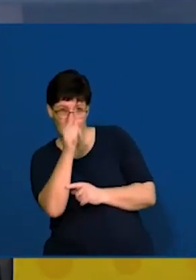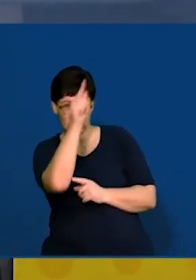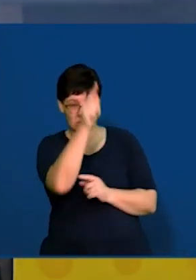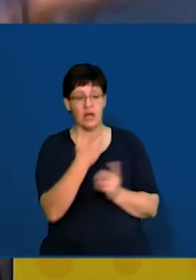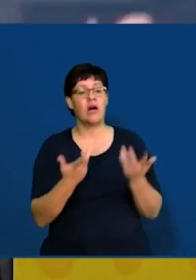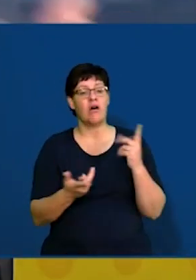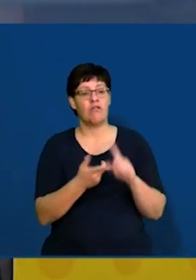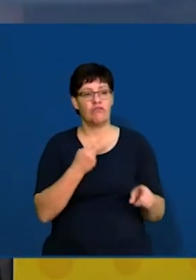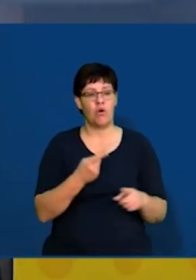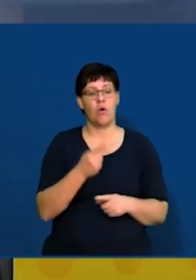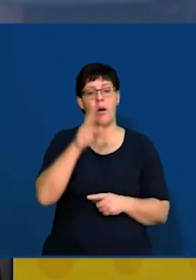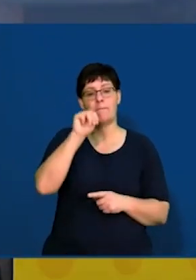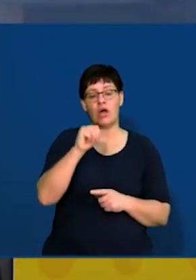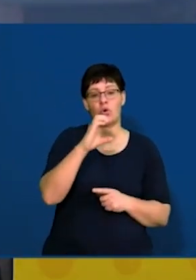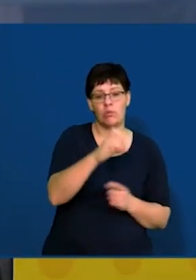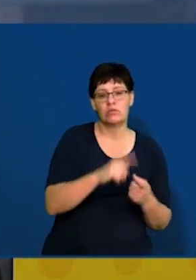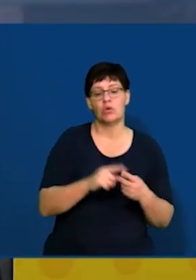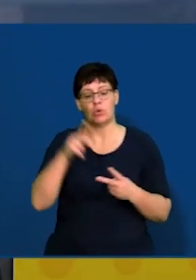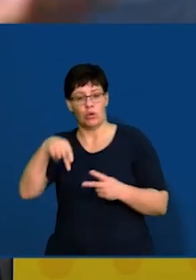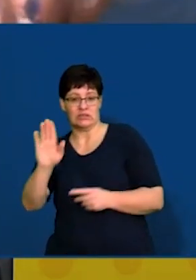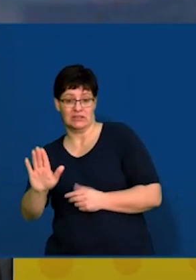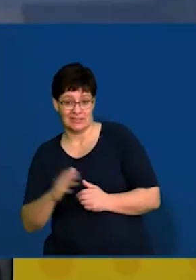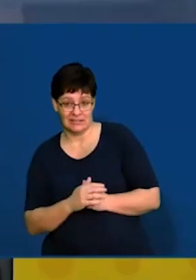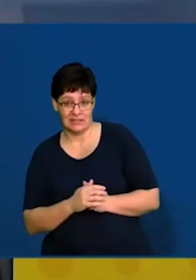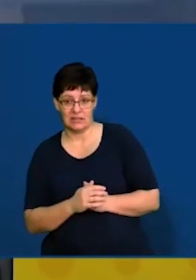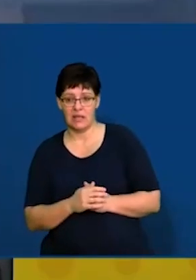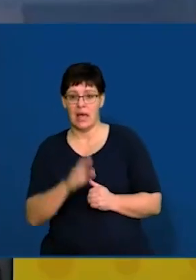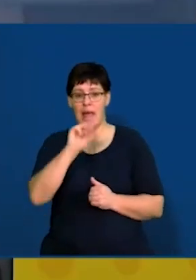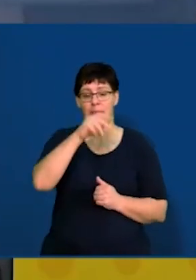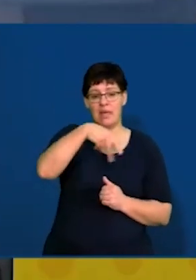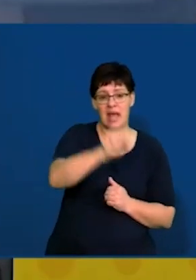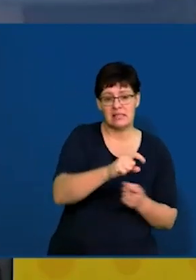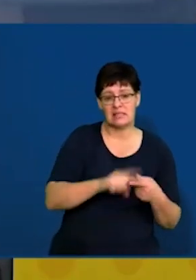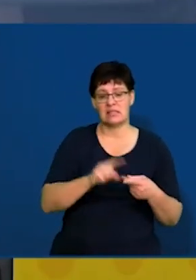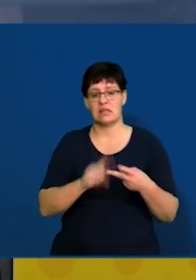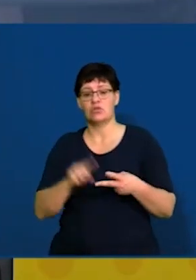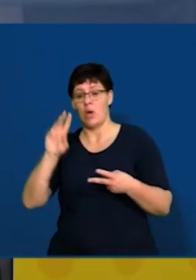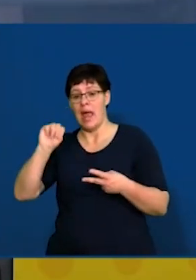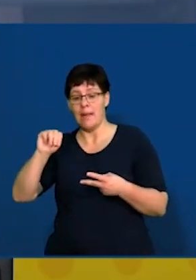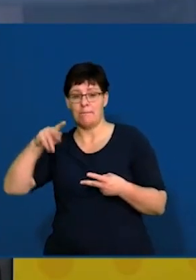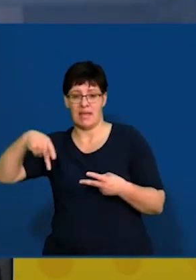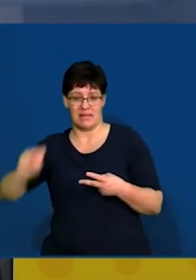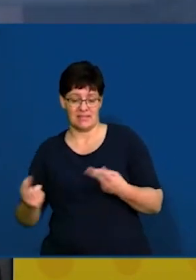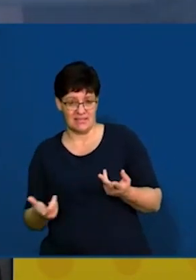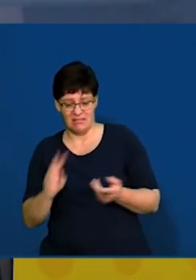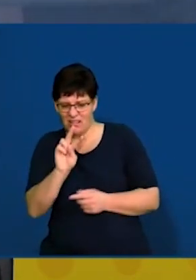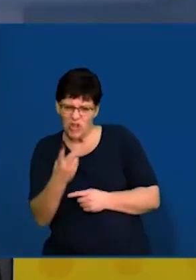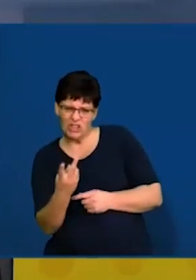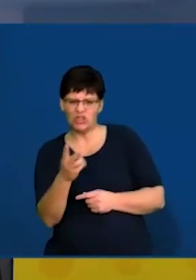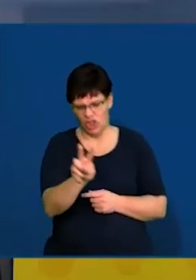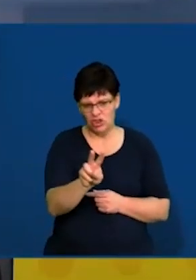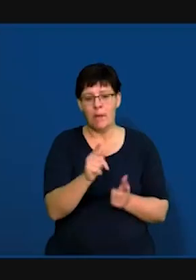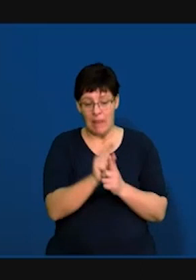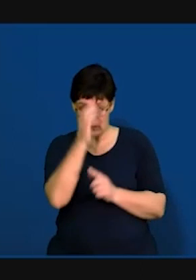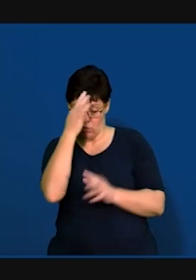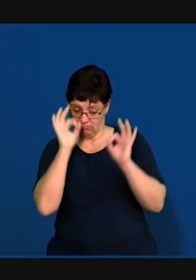sake, from microcoulombs to coulombs, okay, milliamperes to to amperes. These are just some of the examples that come